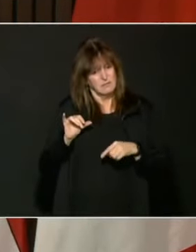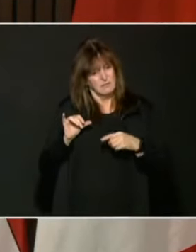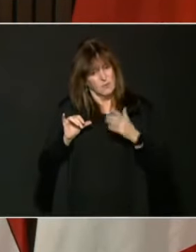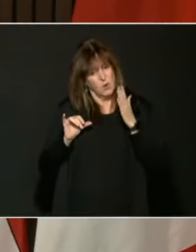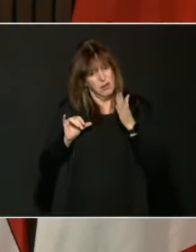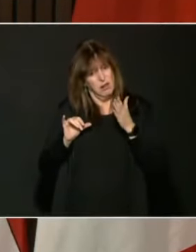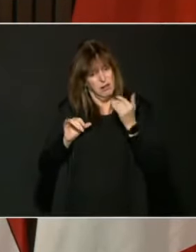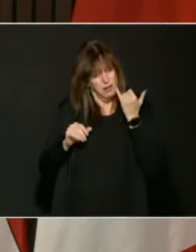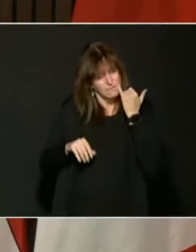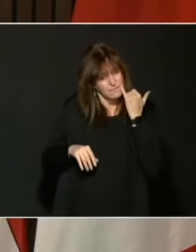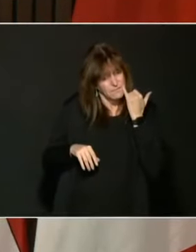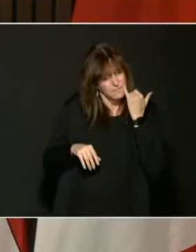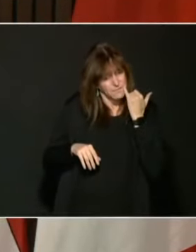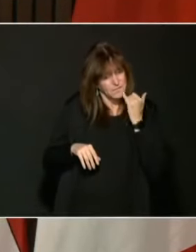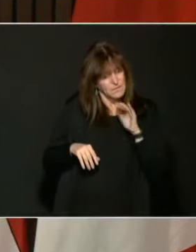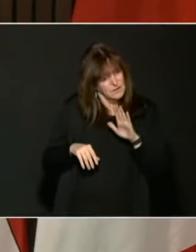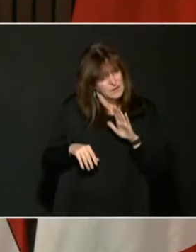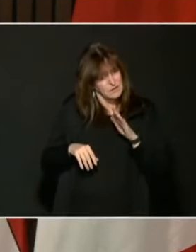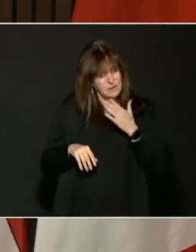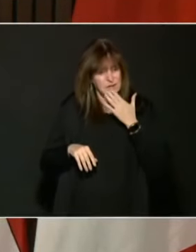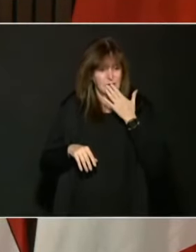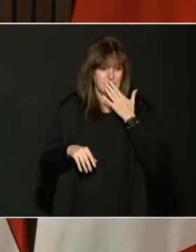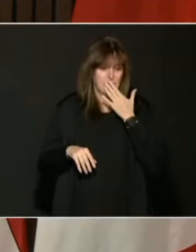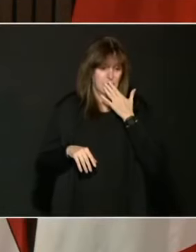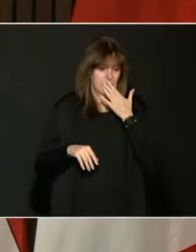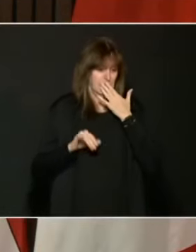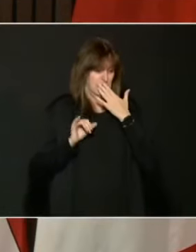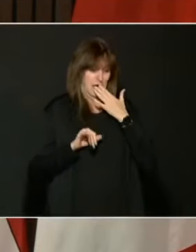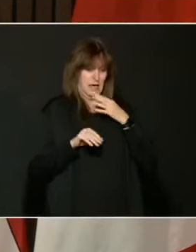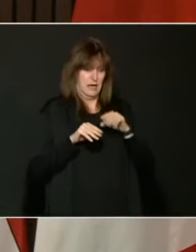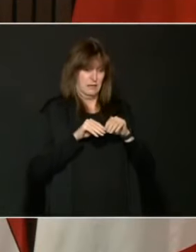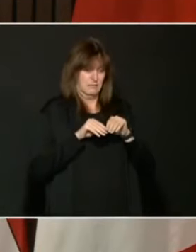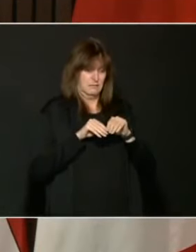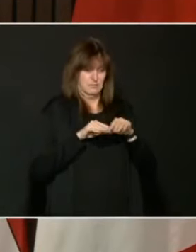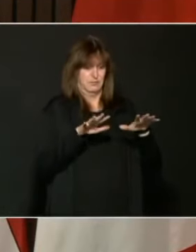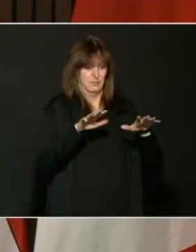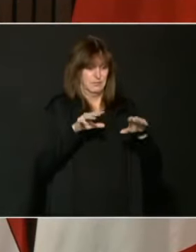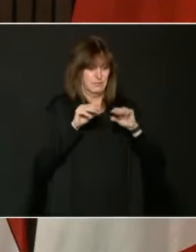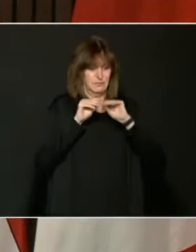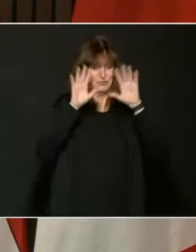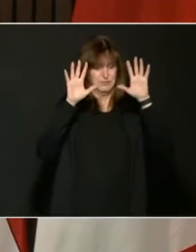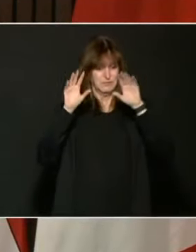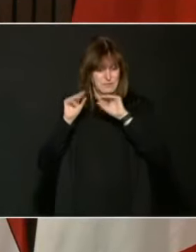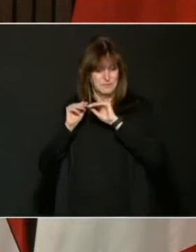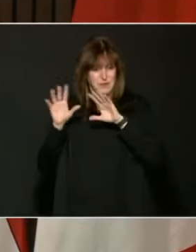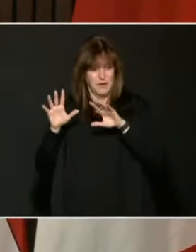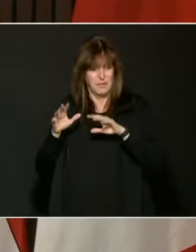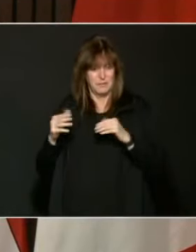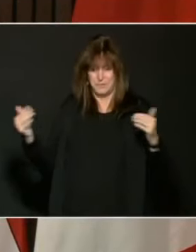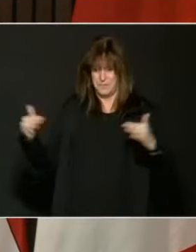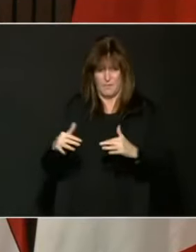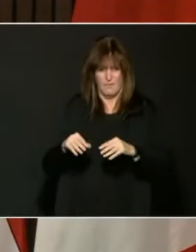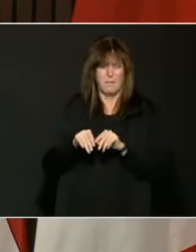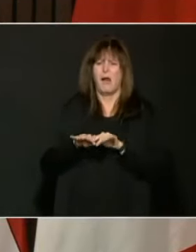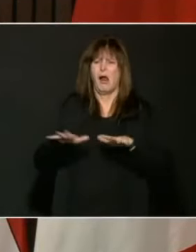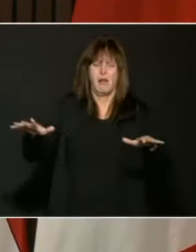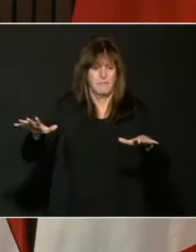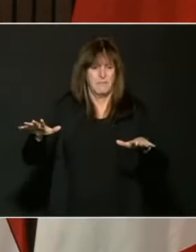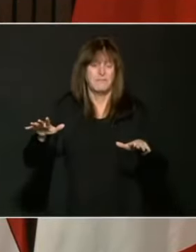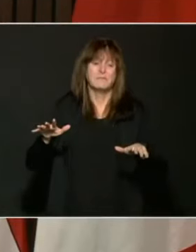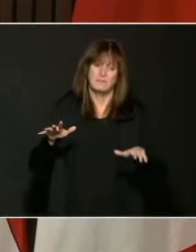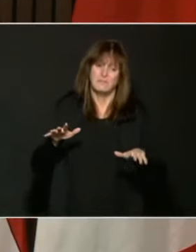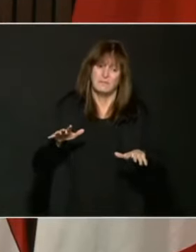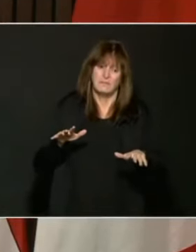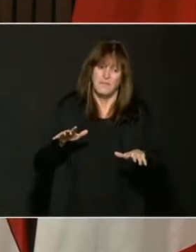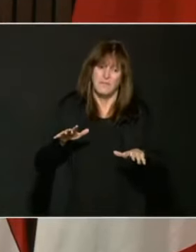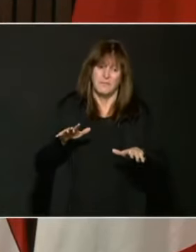if the virus gets into conditions that create superspreader events. And traveling across the province, from high-risk communities to